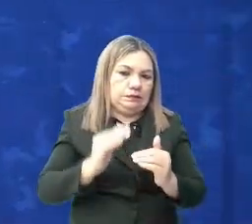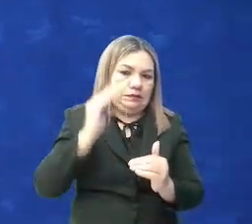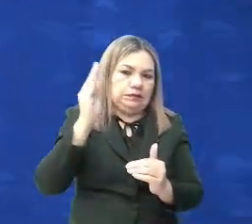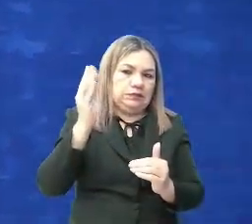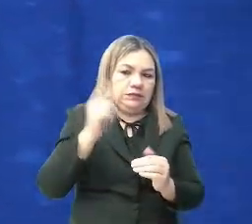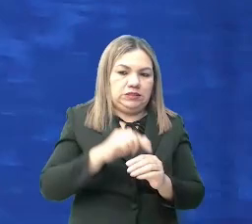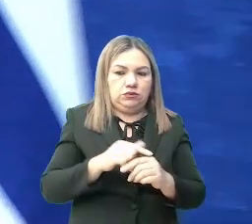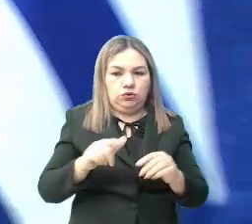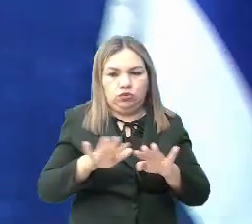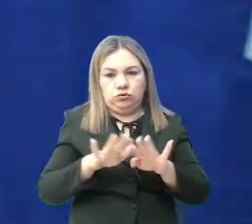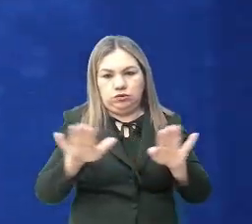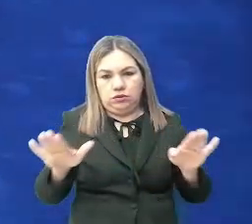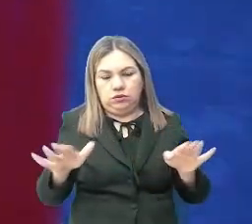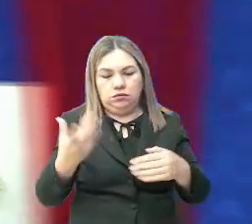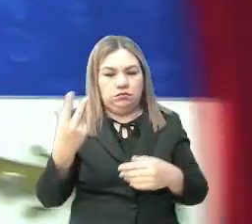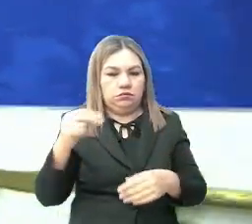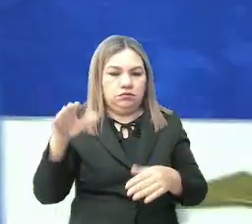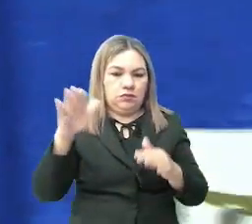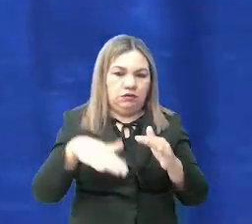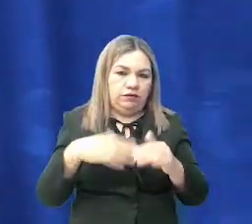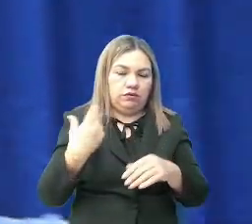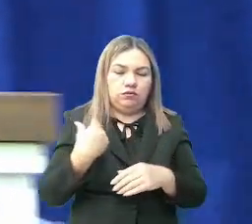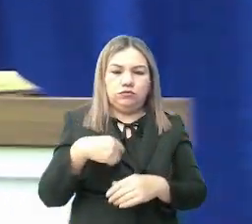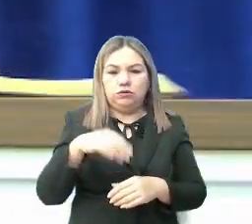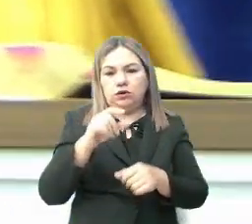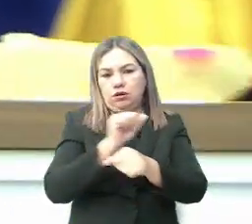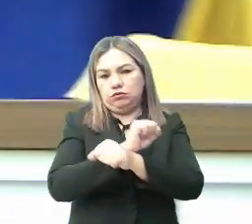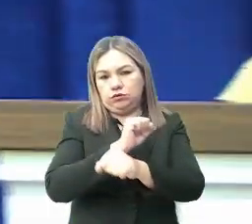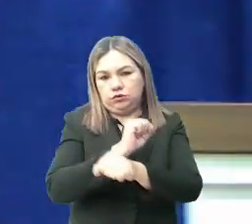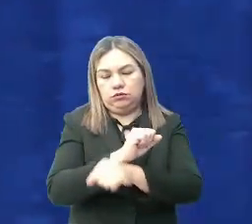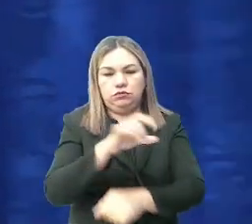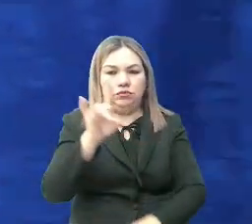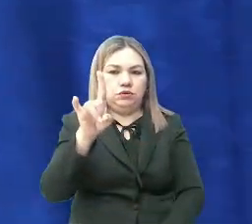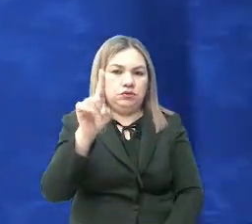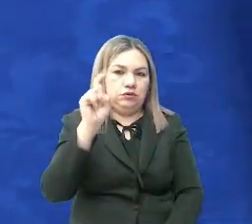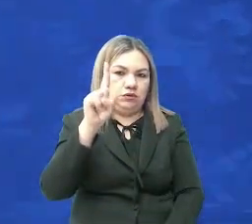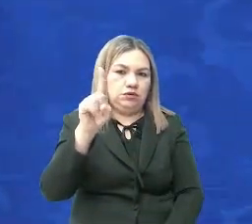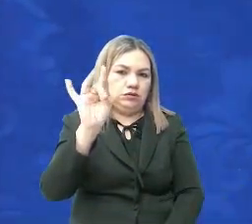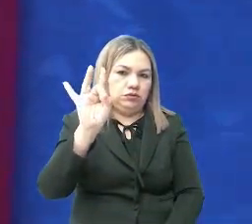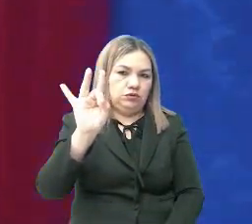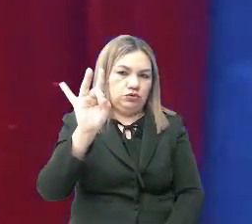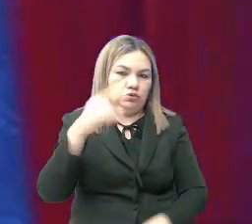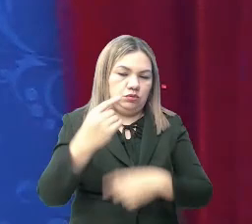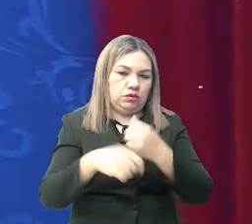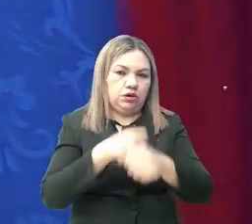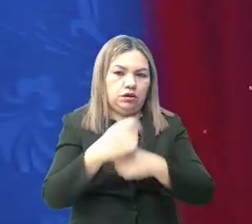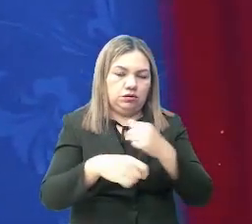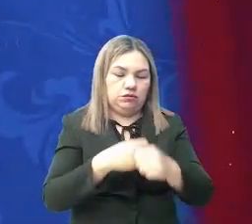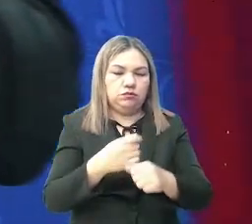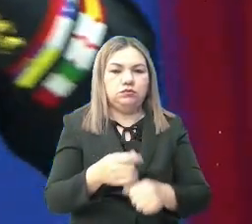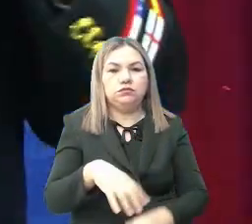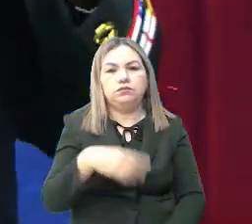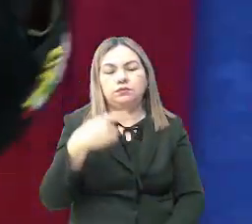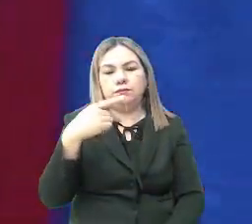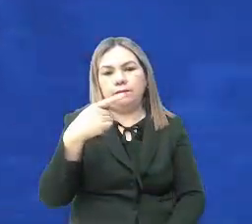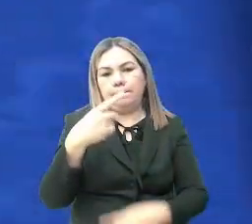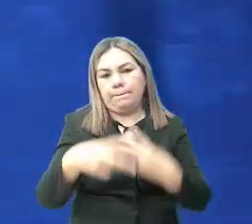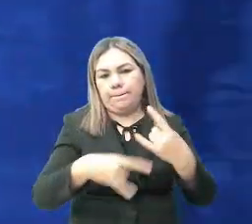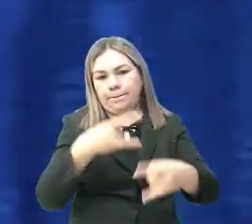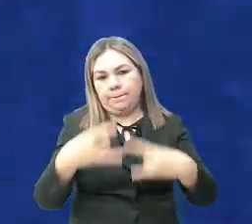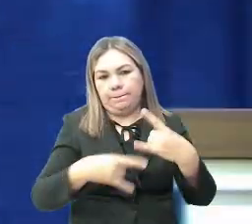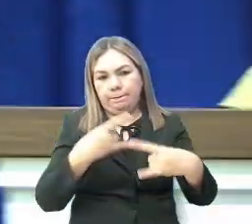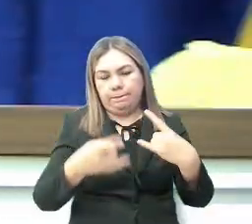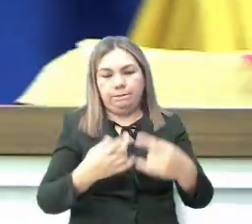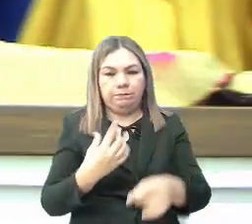weren't growing to the sides. They were captive 18 years because this